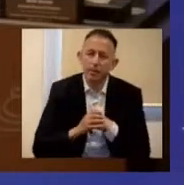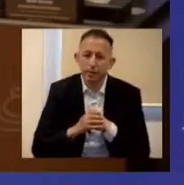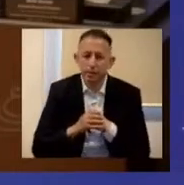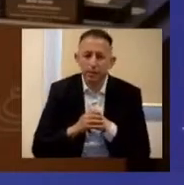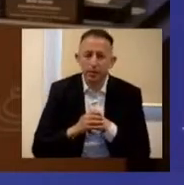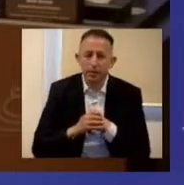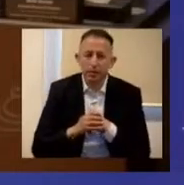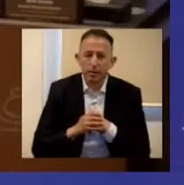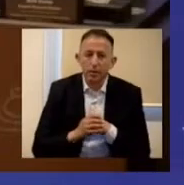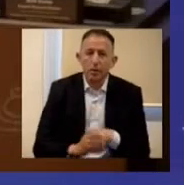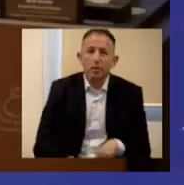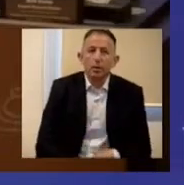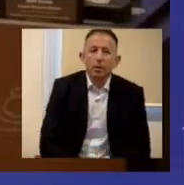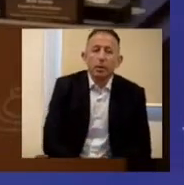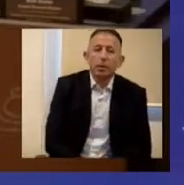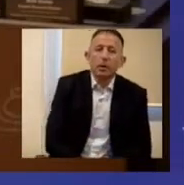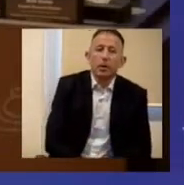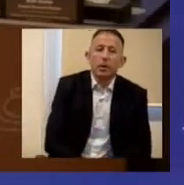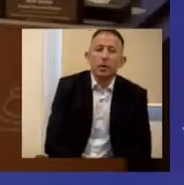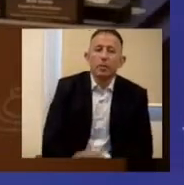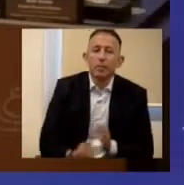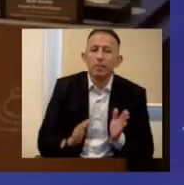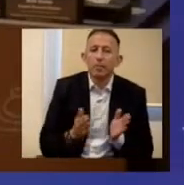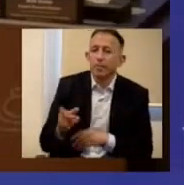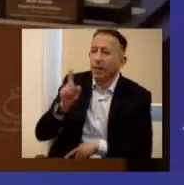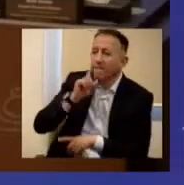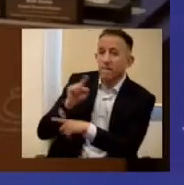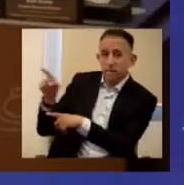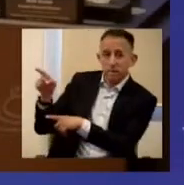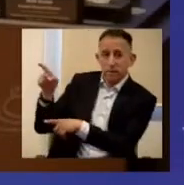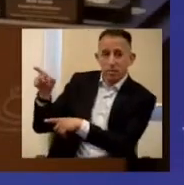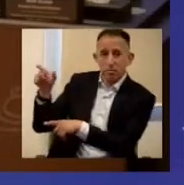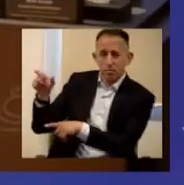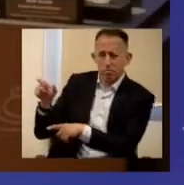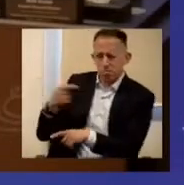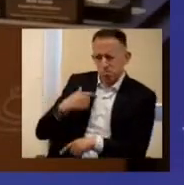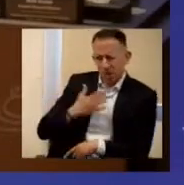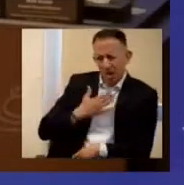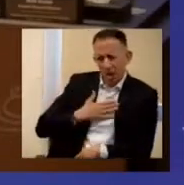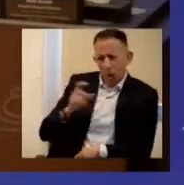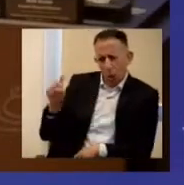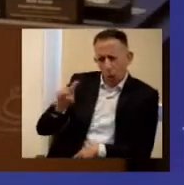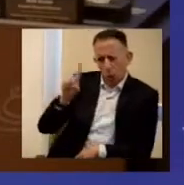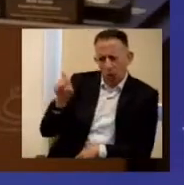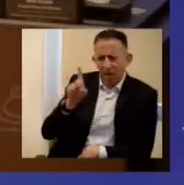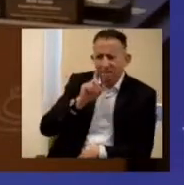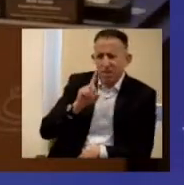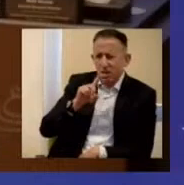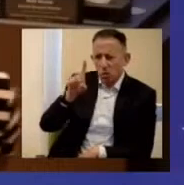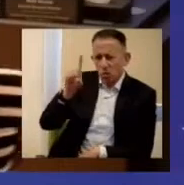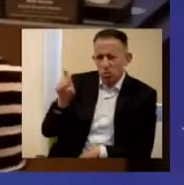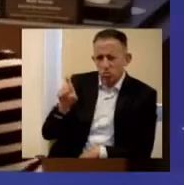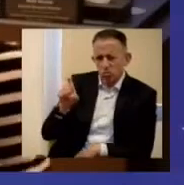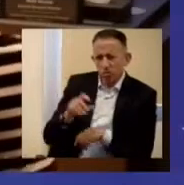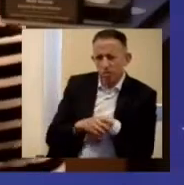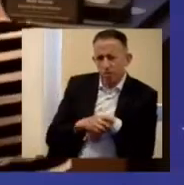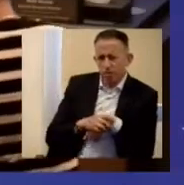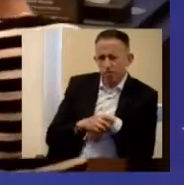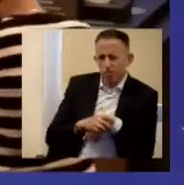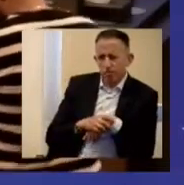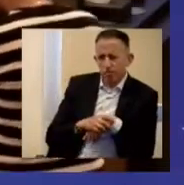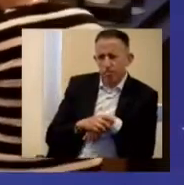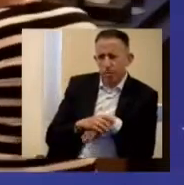Go ahead, Maryam. I have a question in respect to governance, to leading